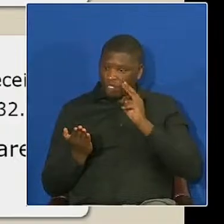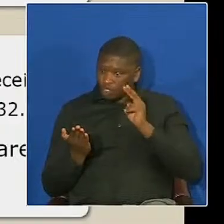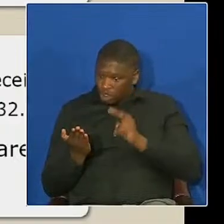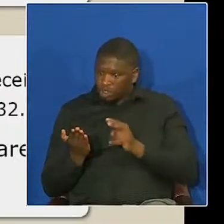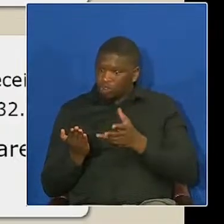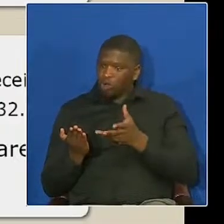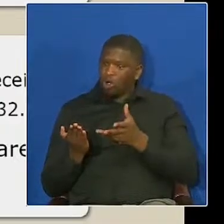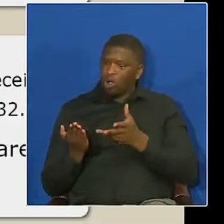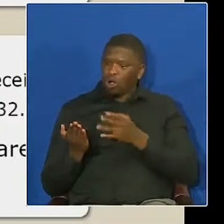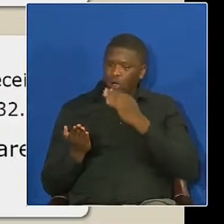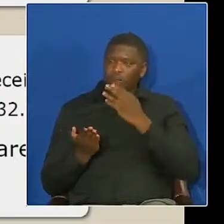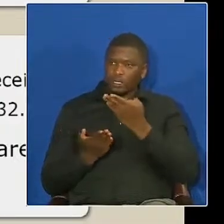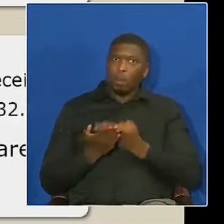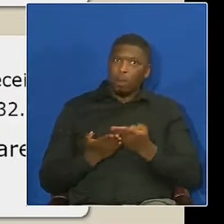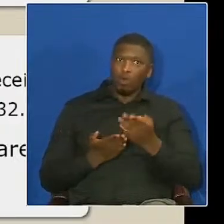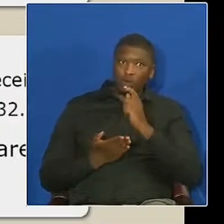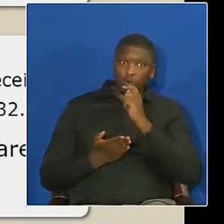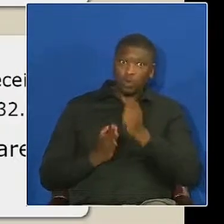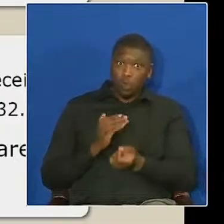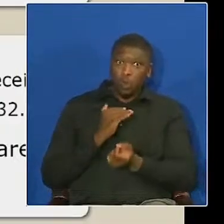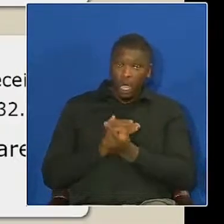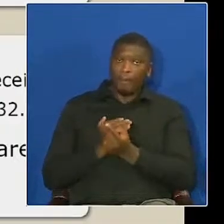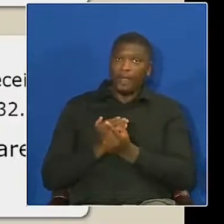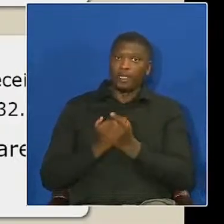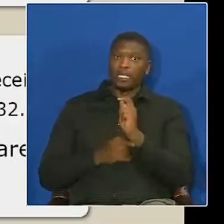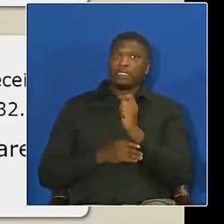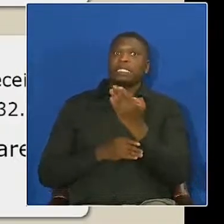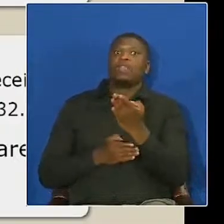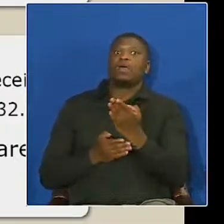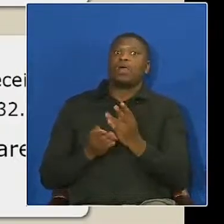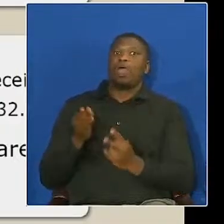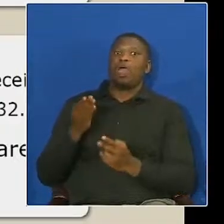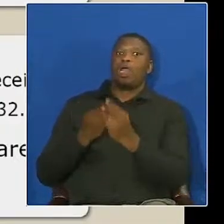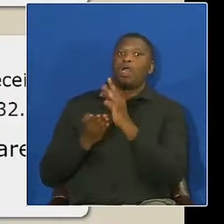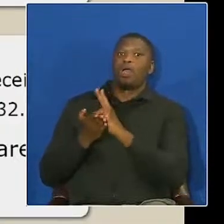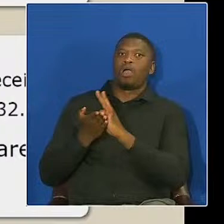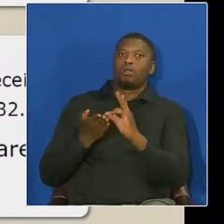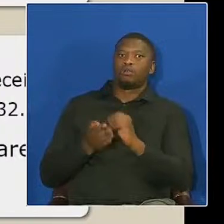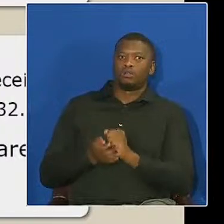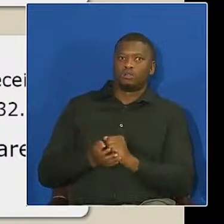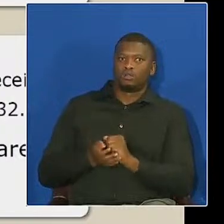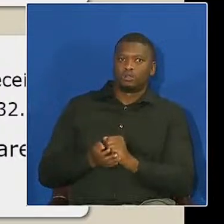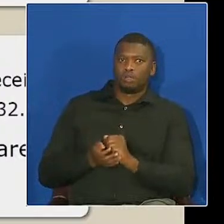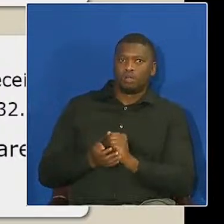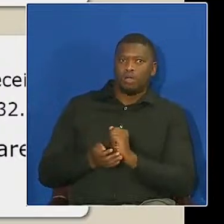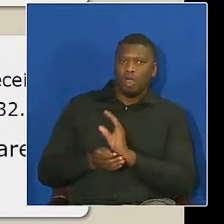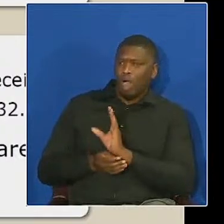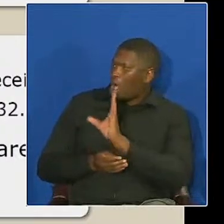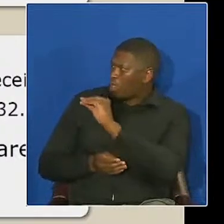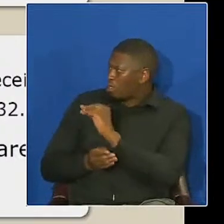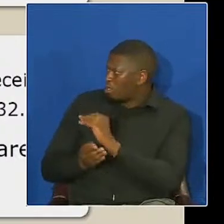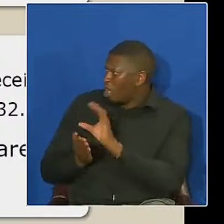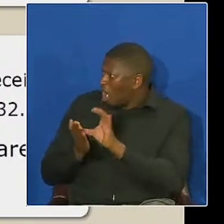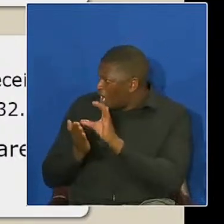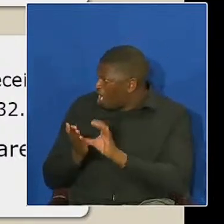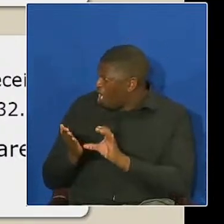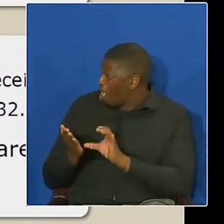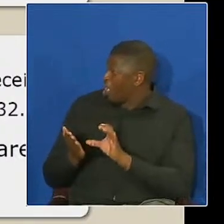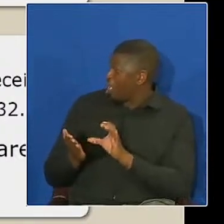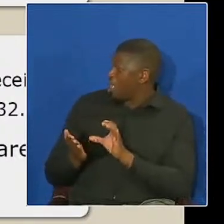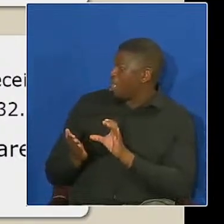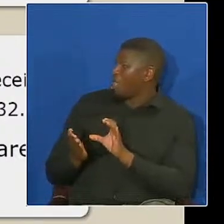as another proof that it has been cancelled. Then he's asking, cancelled, and then followed